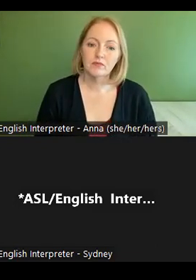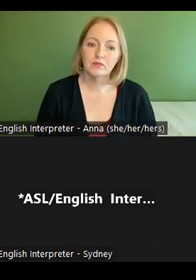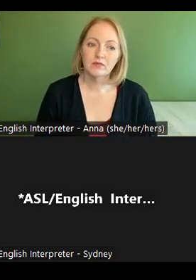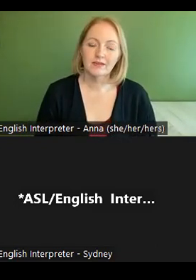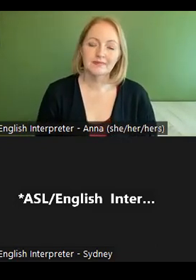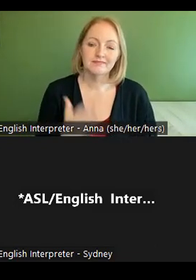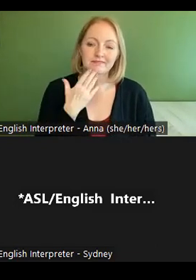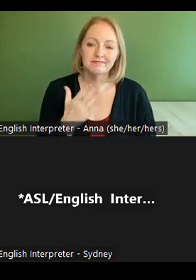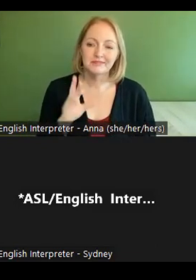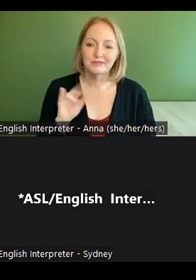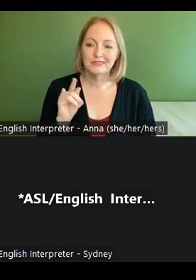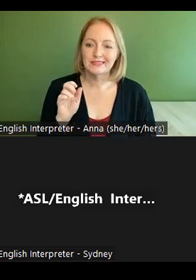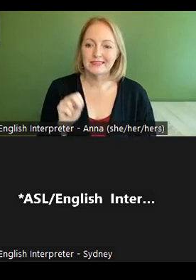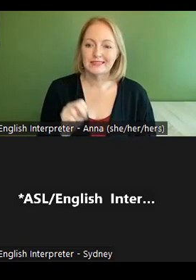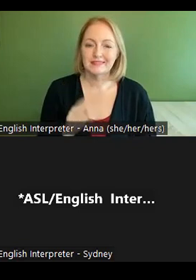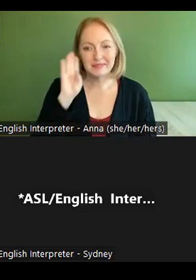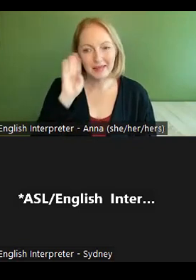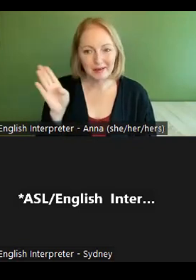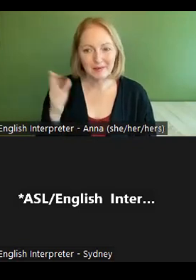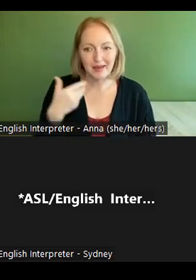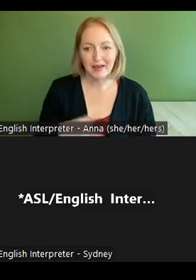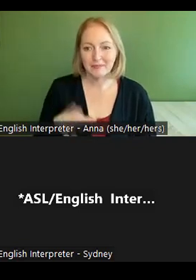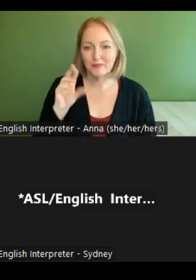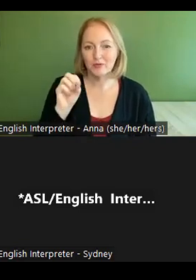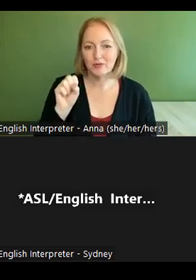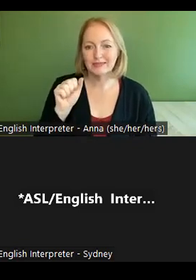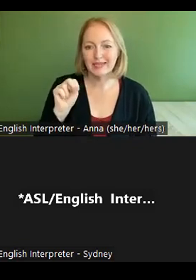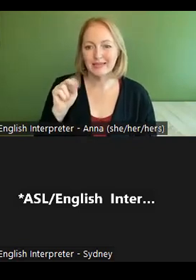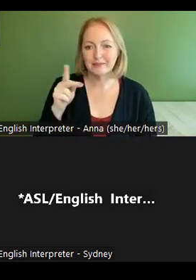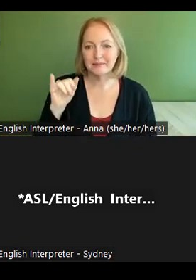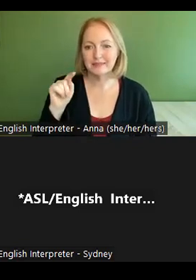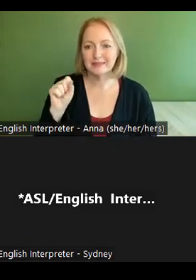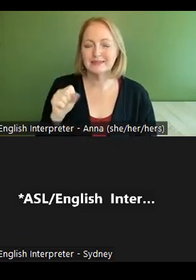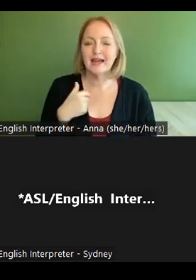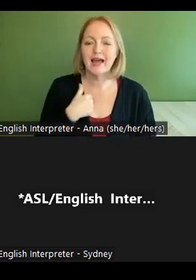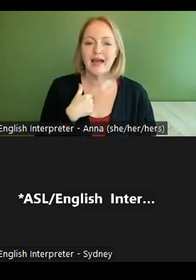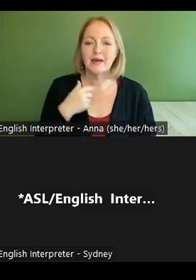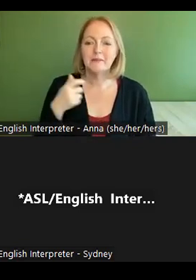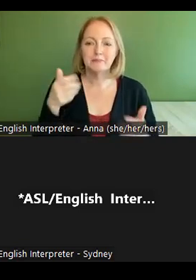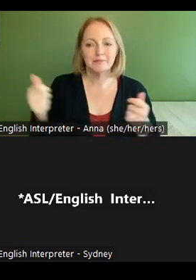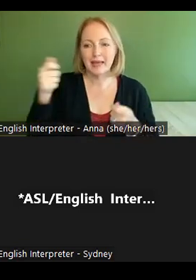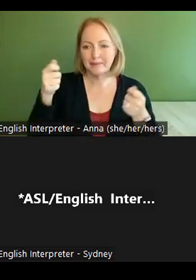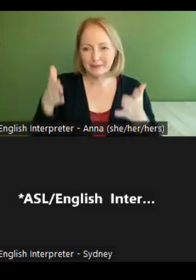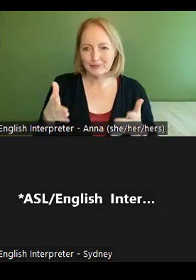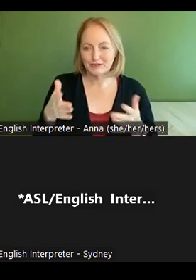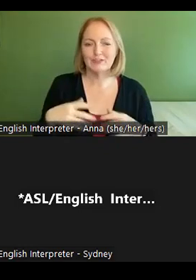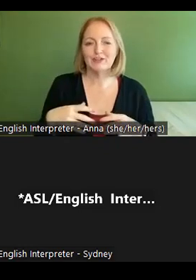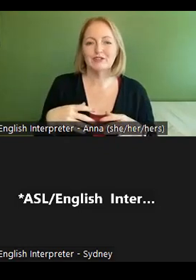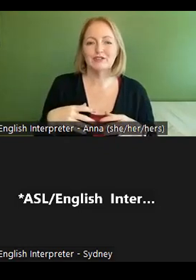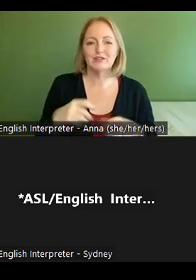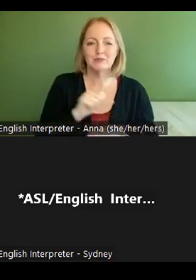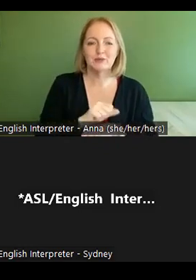Thank you, Riston. Hello, I'm Roseanne Pitts, and I'm an administrator with